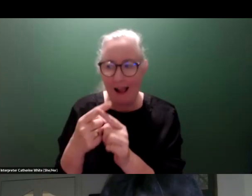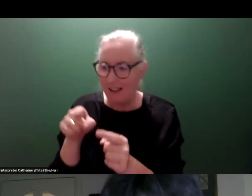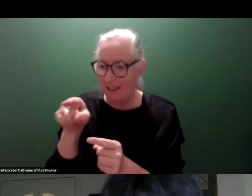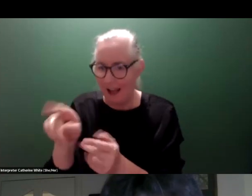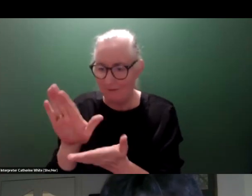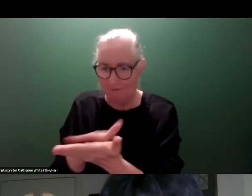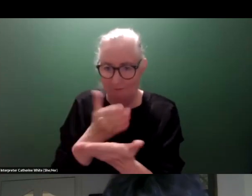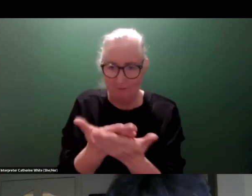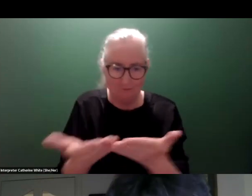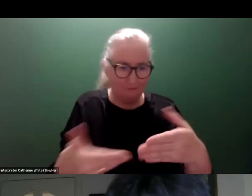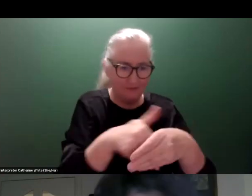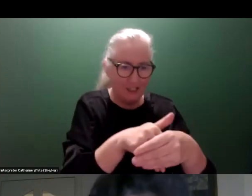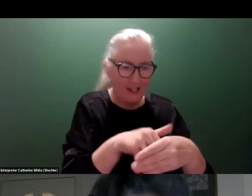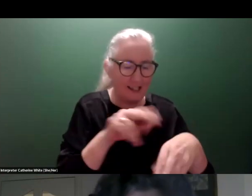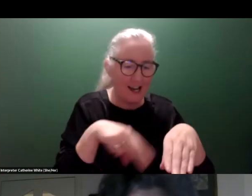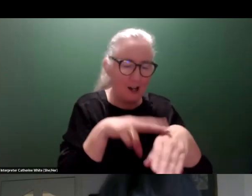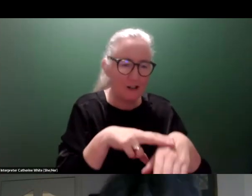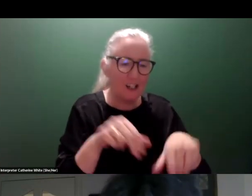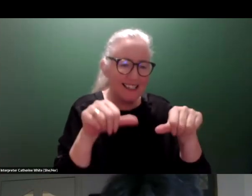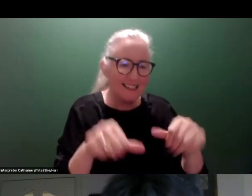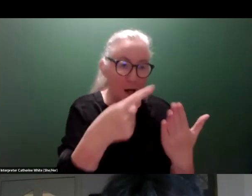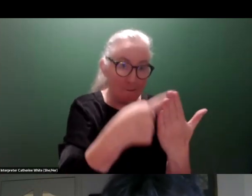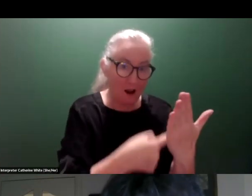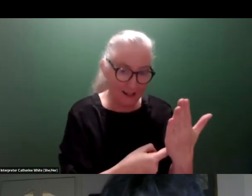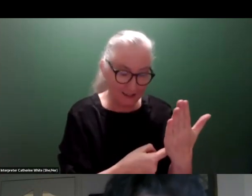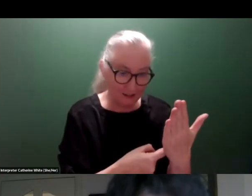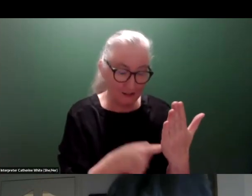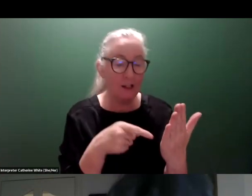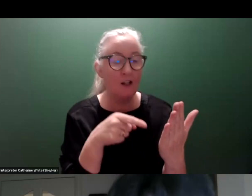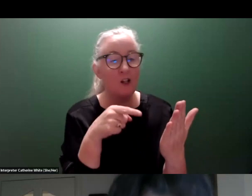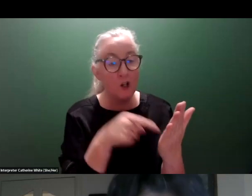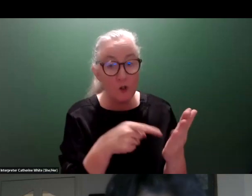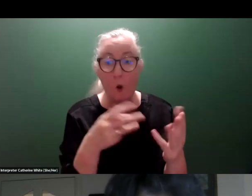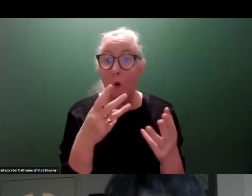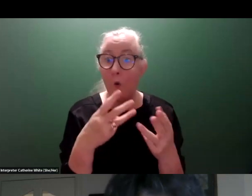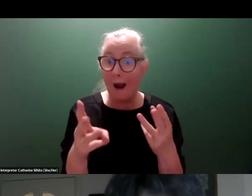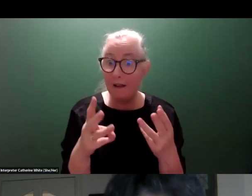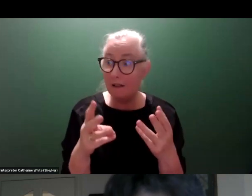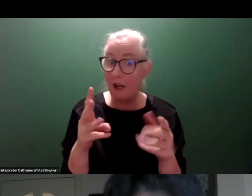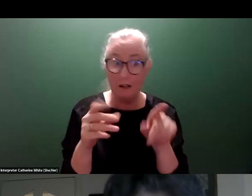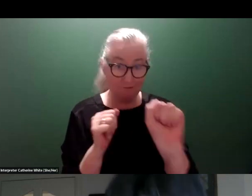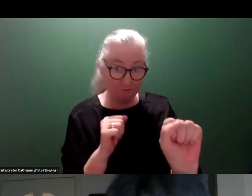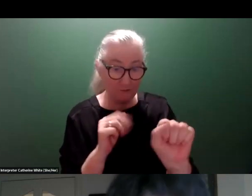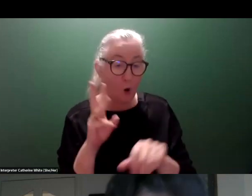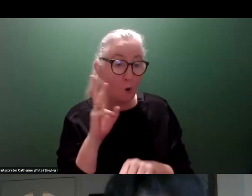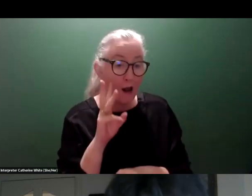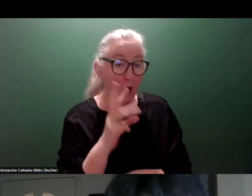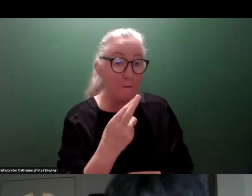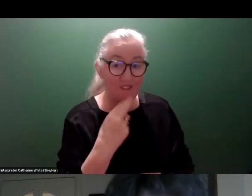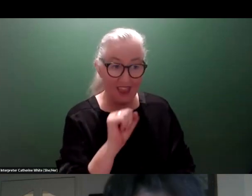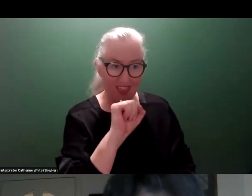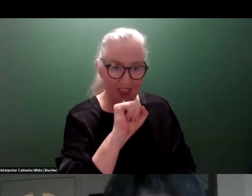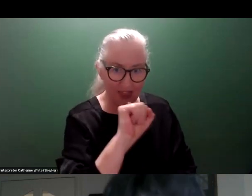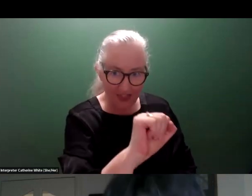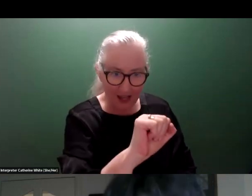the National Consent Policy. But in those circumstances where it's in accordance with will and preference, it's for the person's